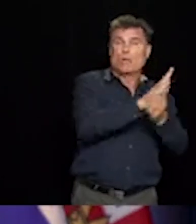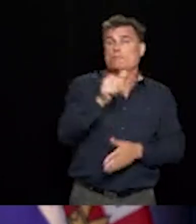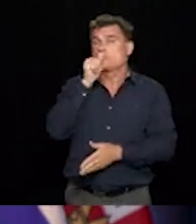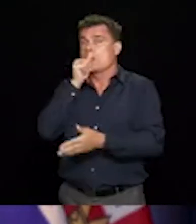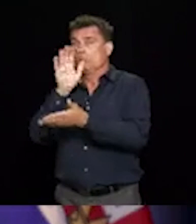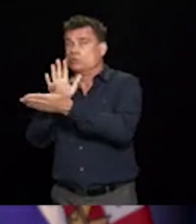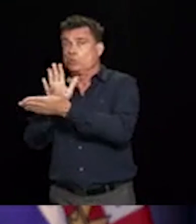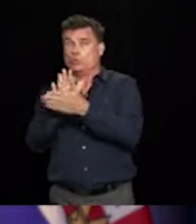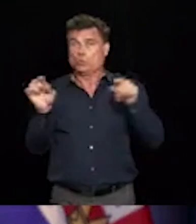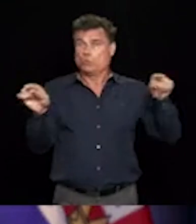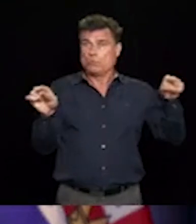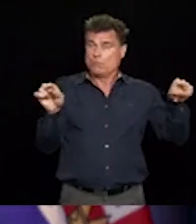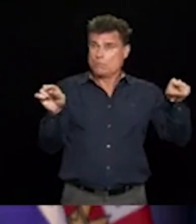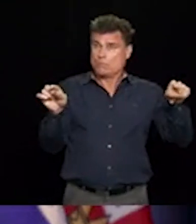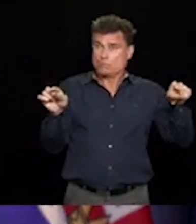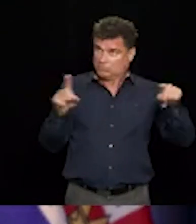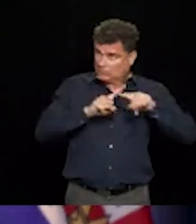are imposing different guidelines